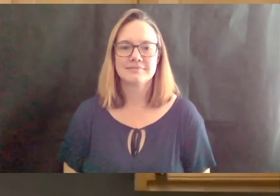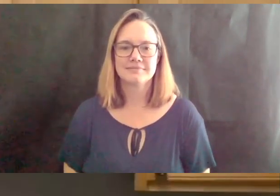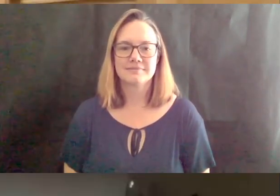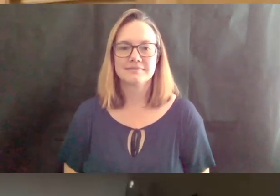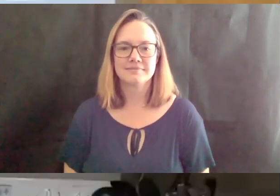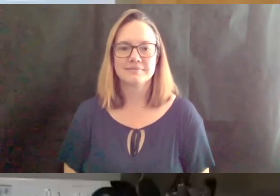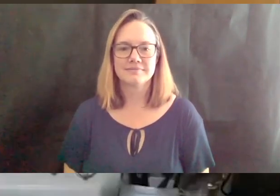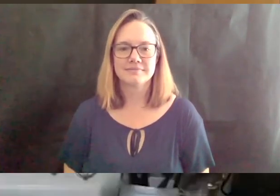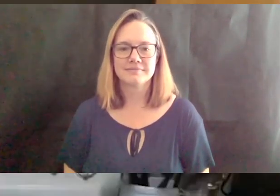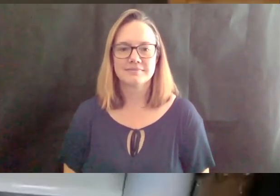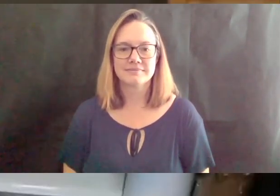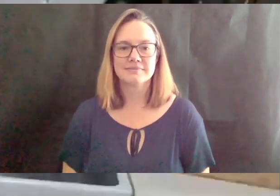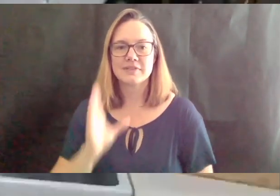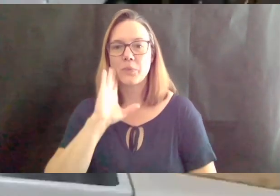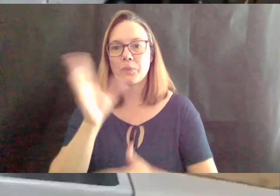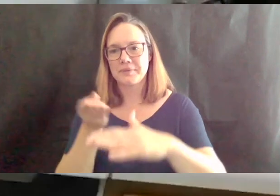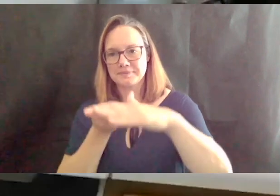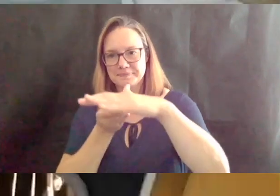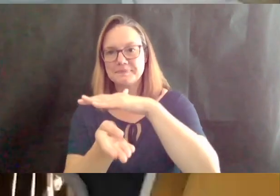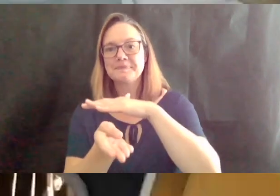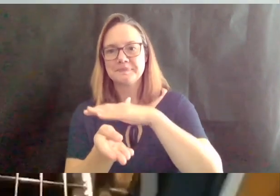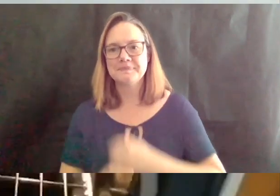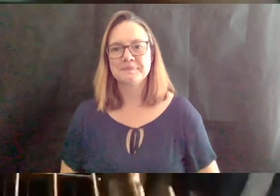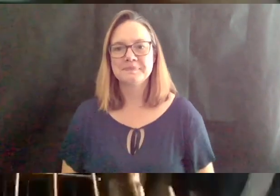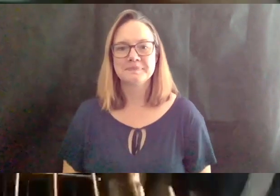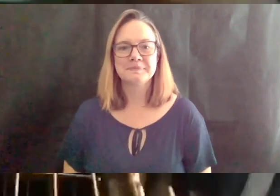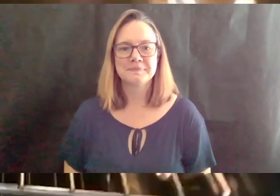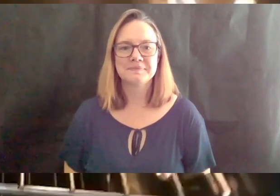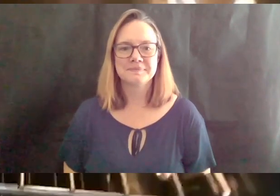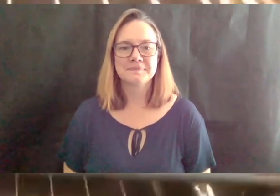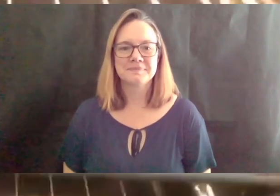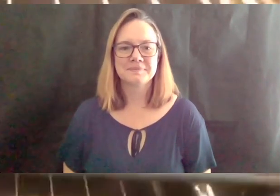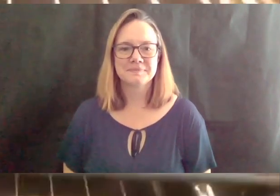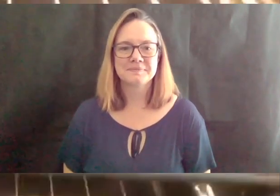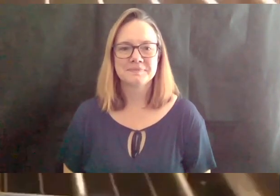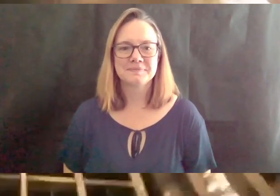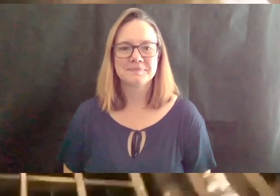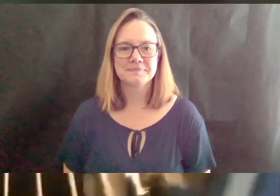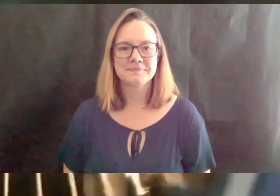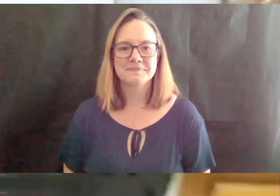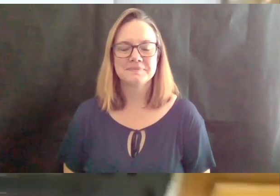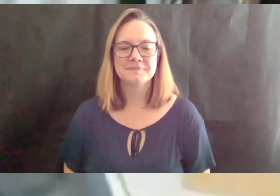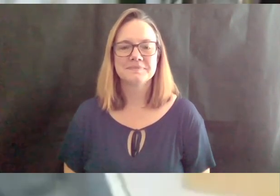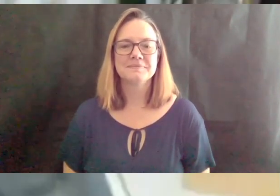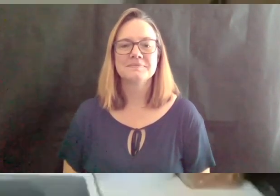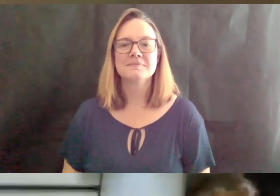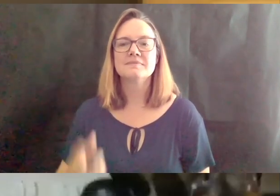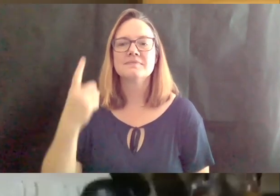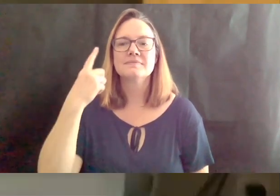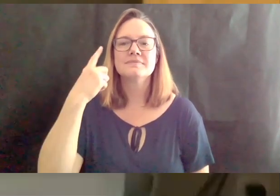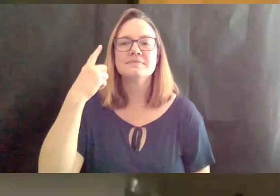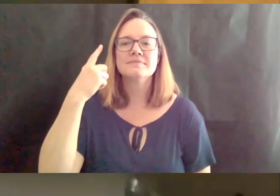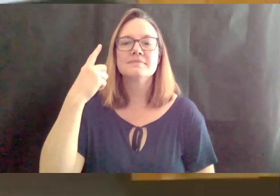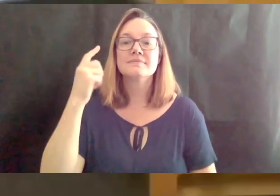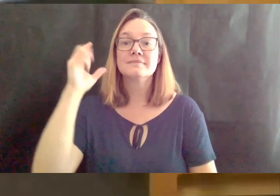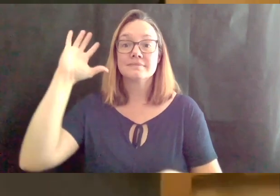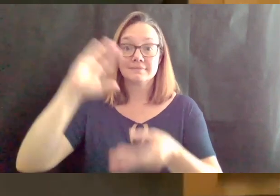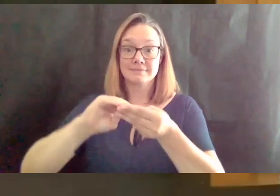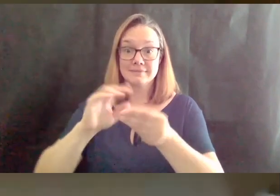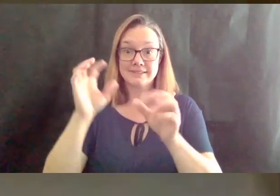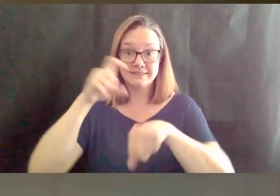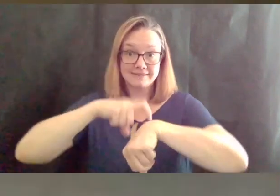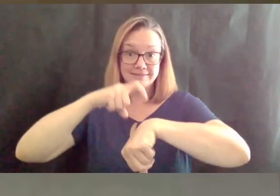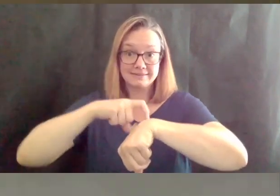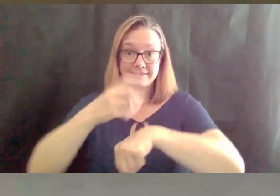All right, so we're going to stick this guy into the oven. We're going to do it for 15 minutes. Set